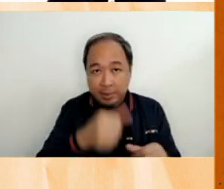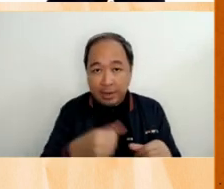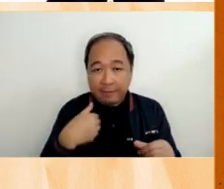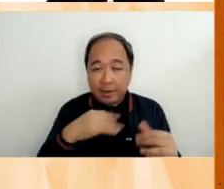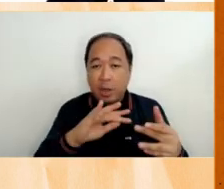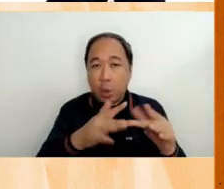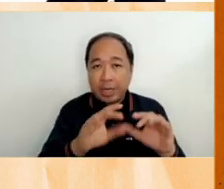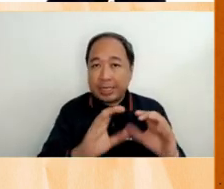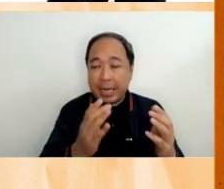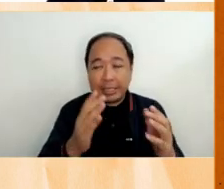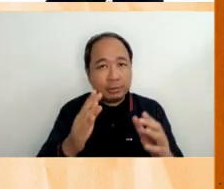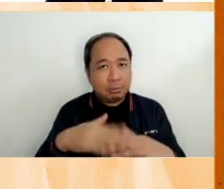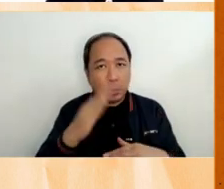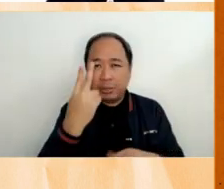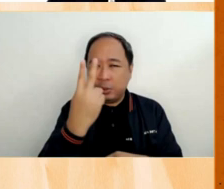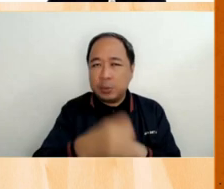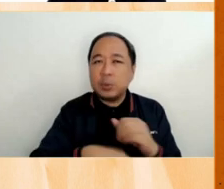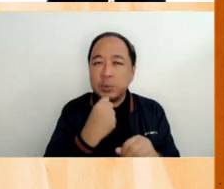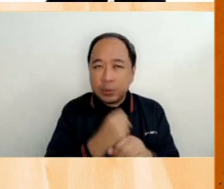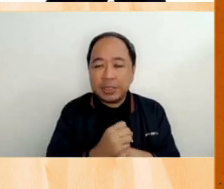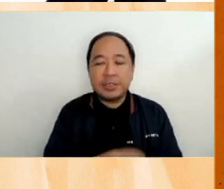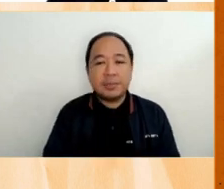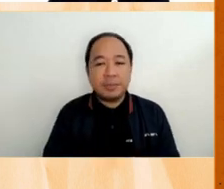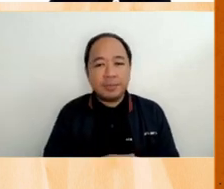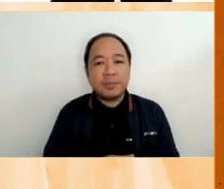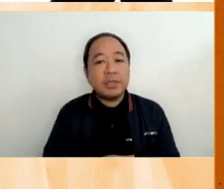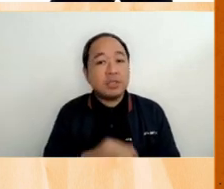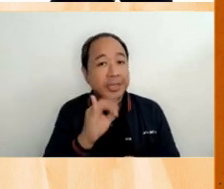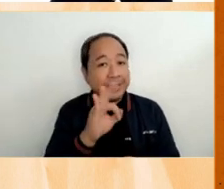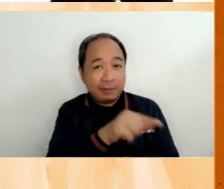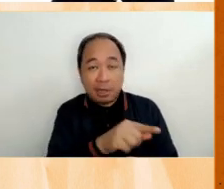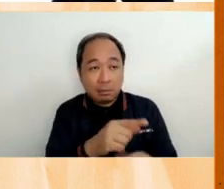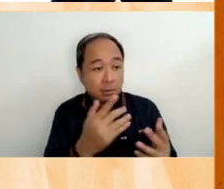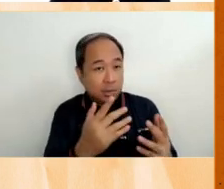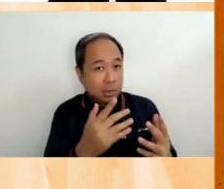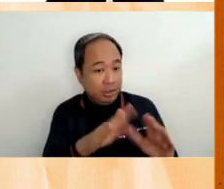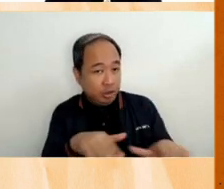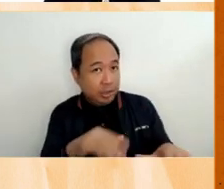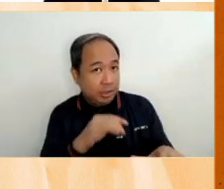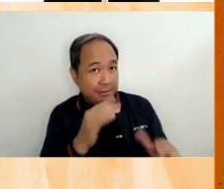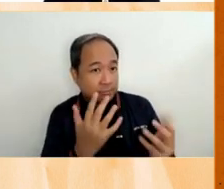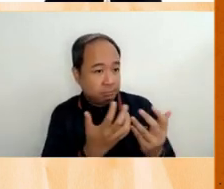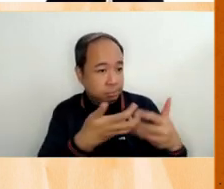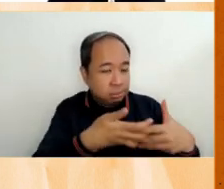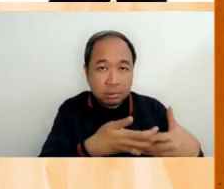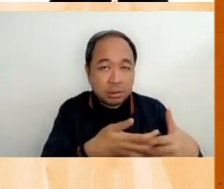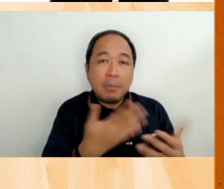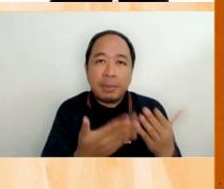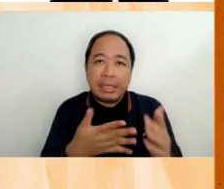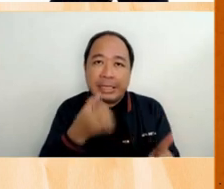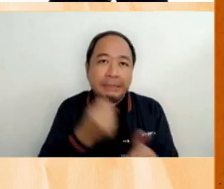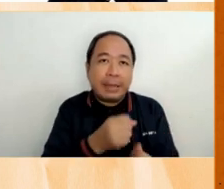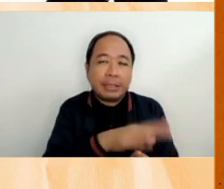like depression, despair, and loneliness, which my colleagues have discussed as